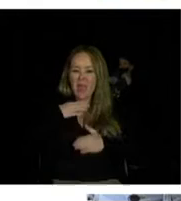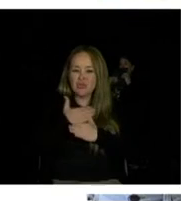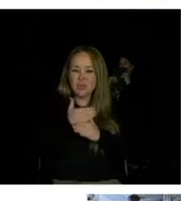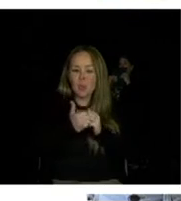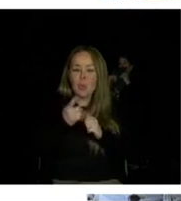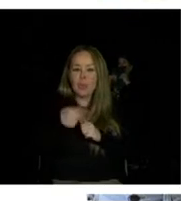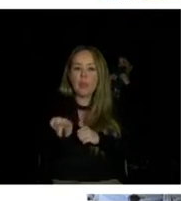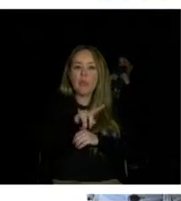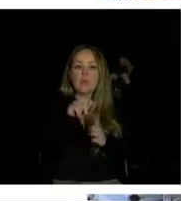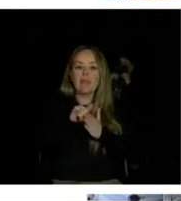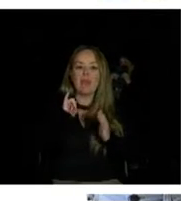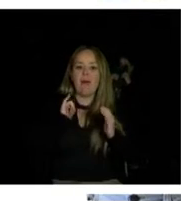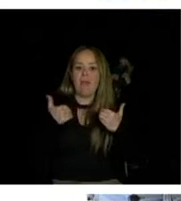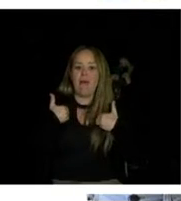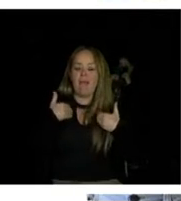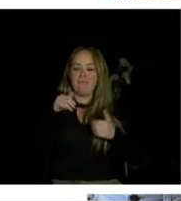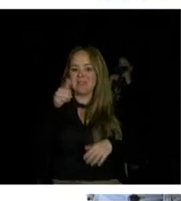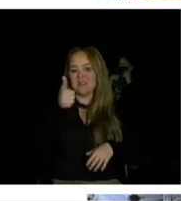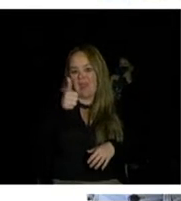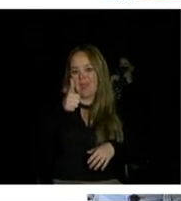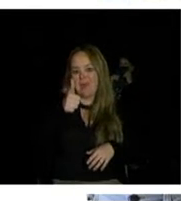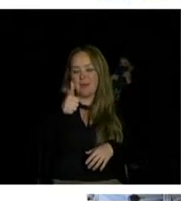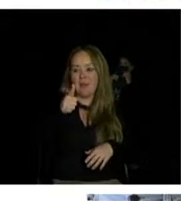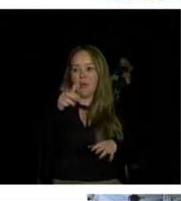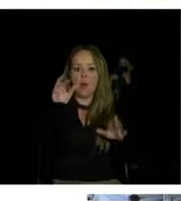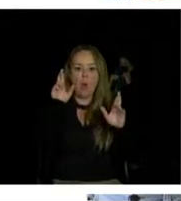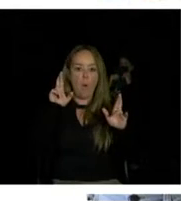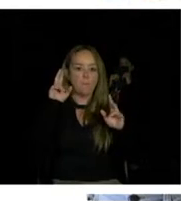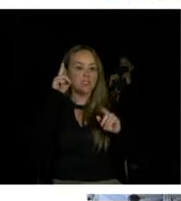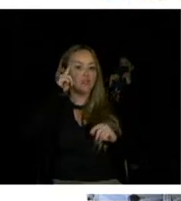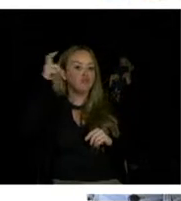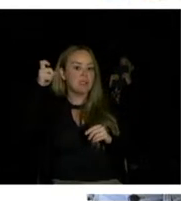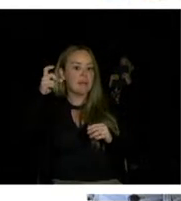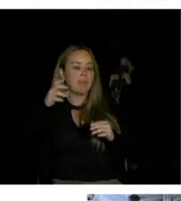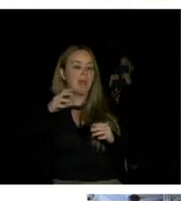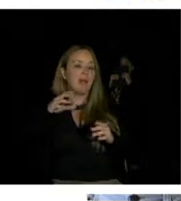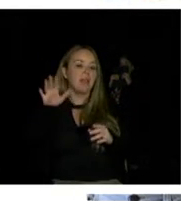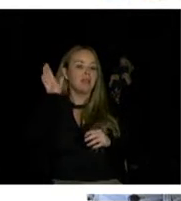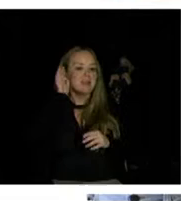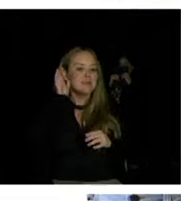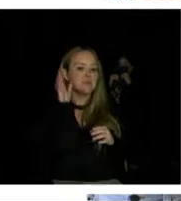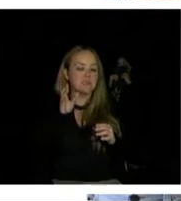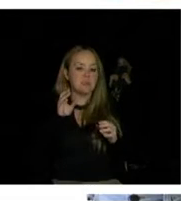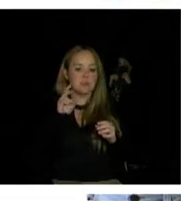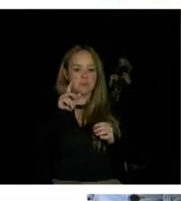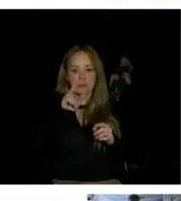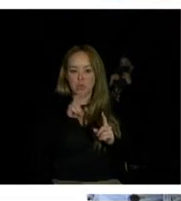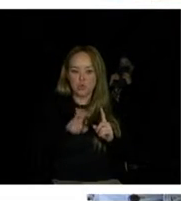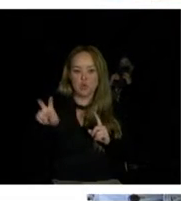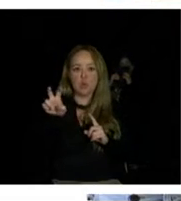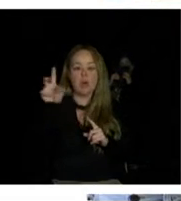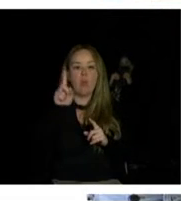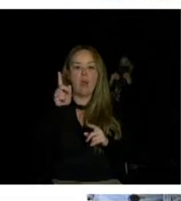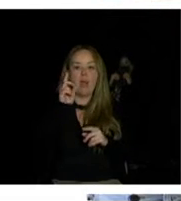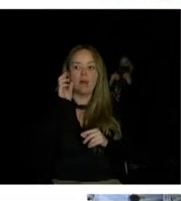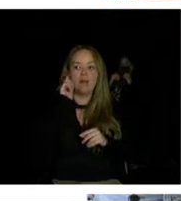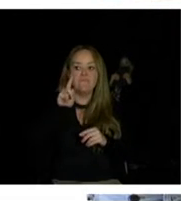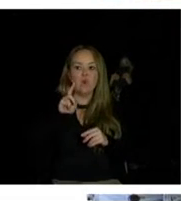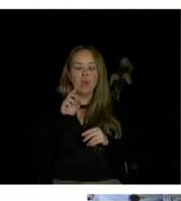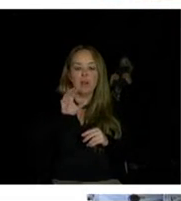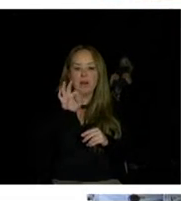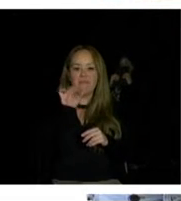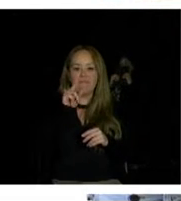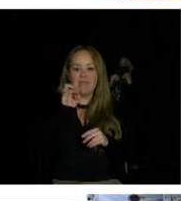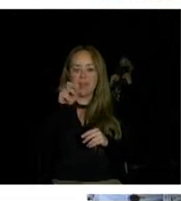you that I have 10 Hopes and Dreams listening tours, one for each feeder pattern of the school